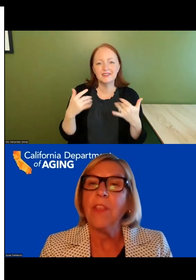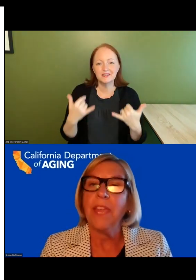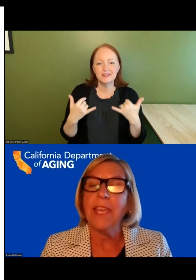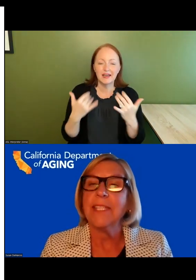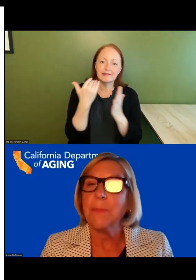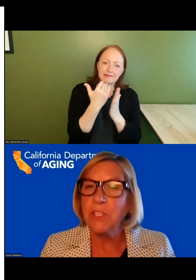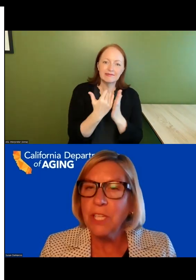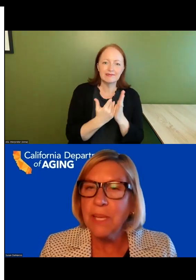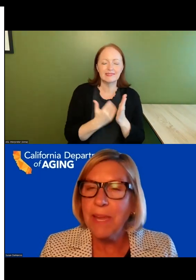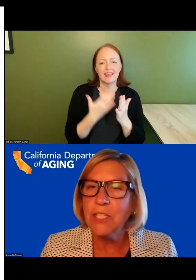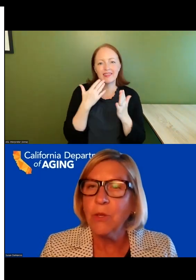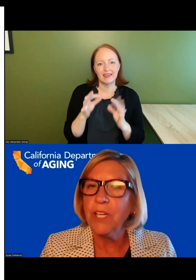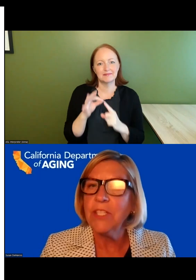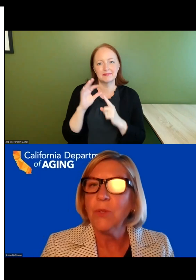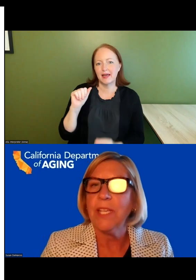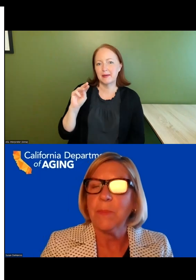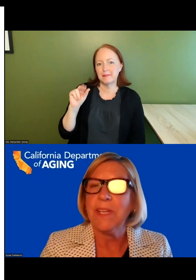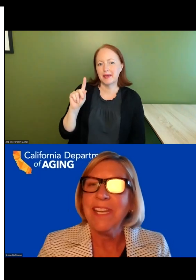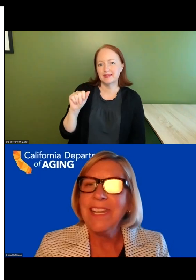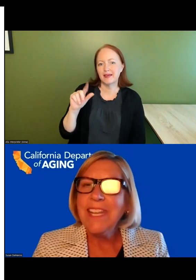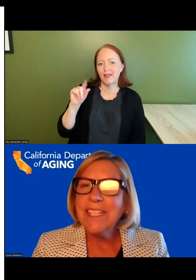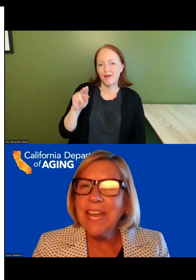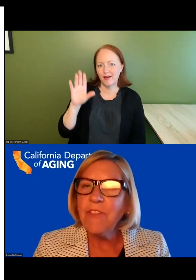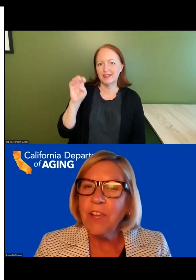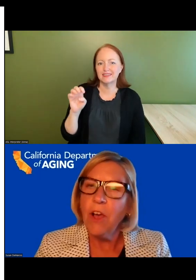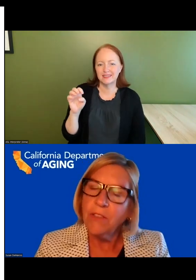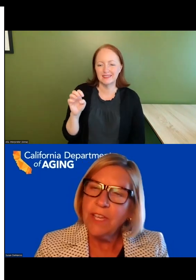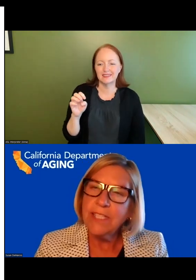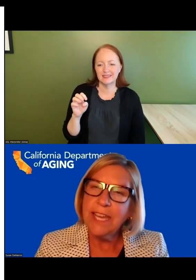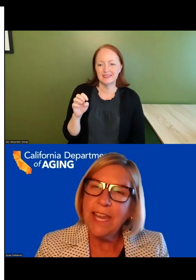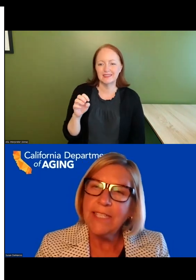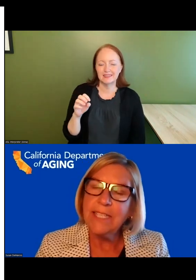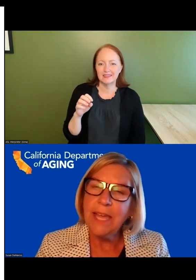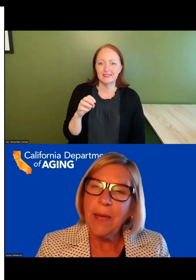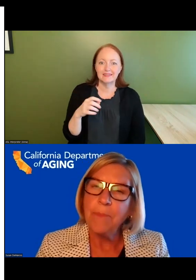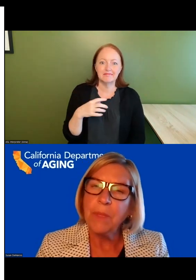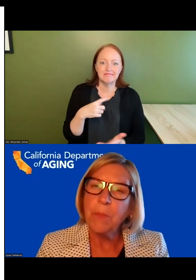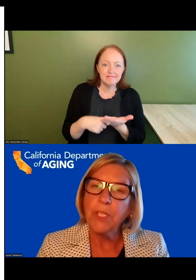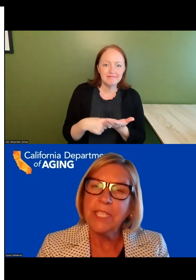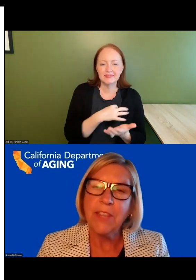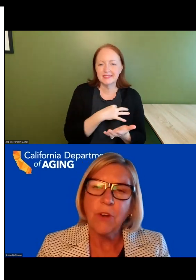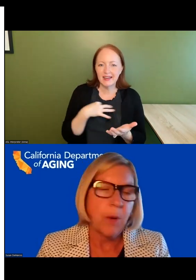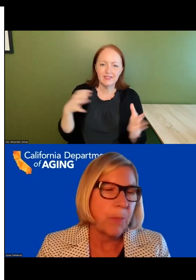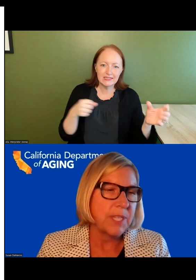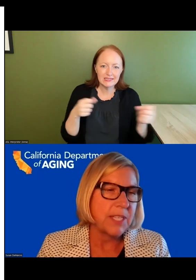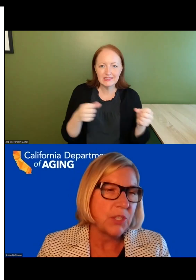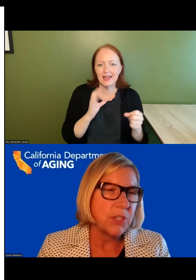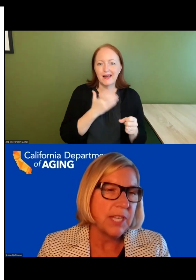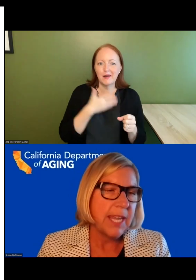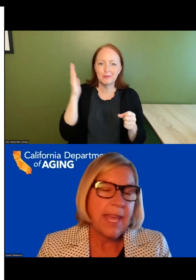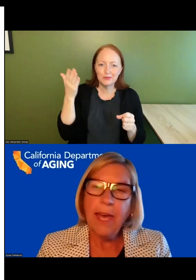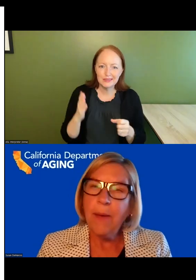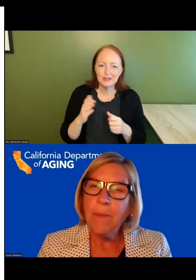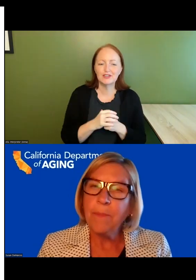want to thank especially Amanda Lawrence, who has been staffing all of us and pulling together our